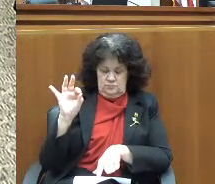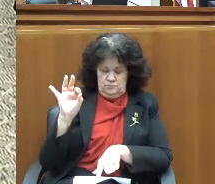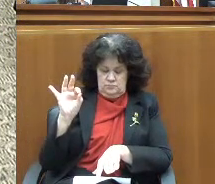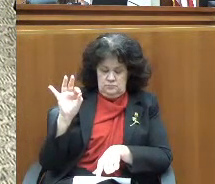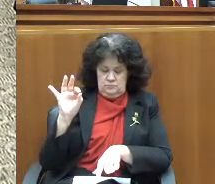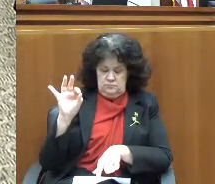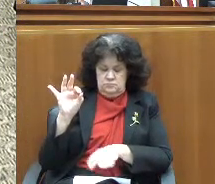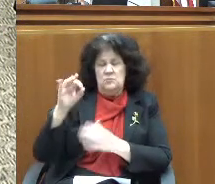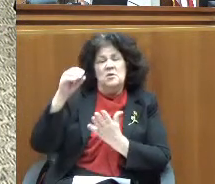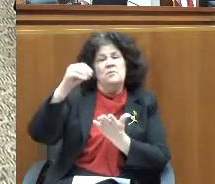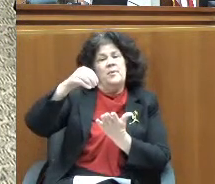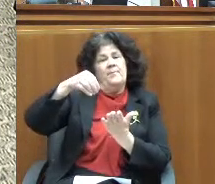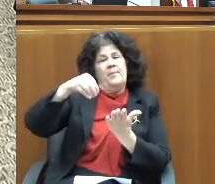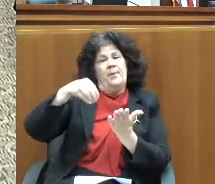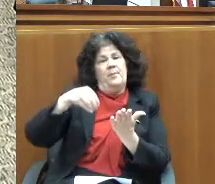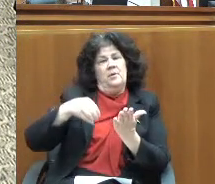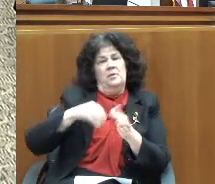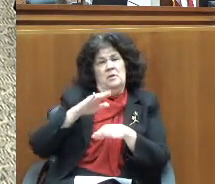check.